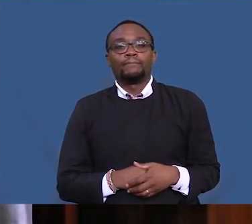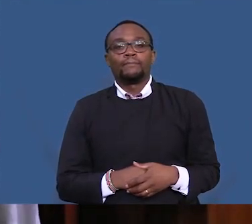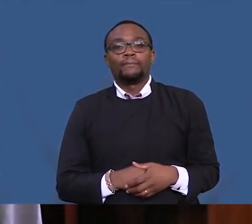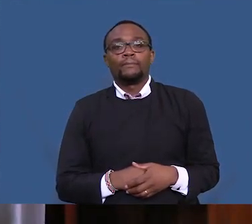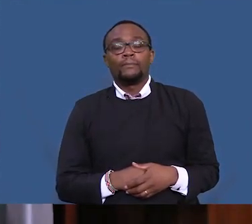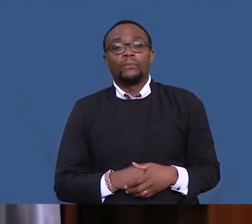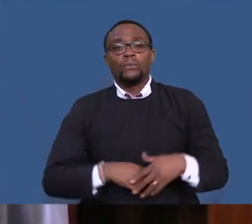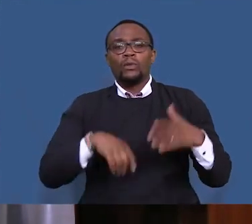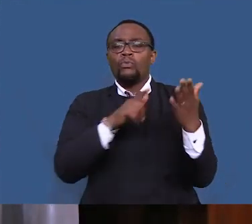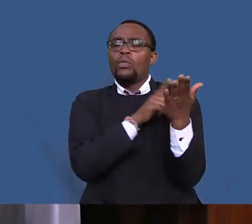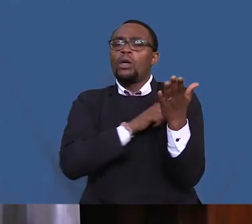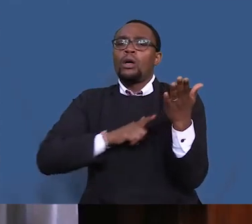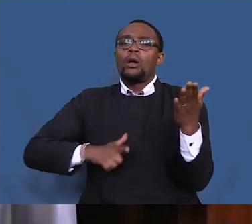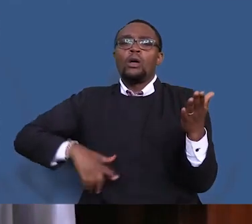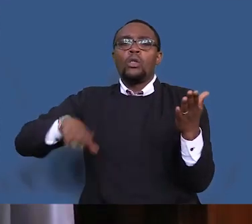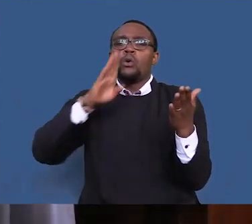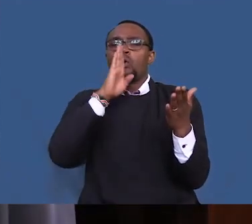The Lord be with you.